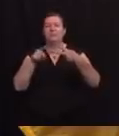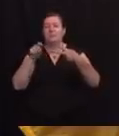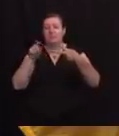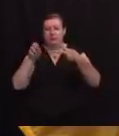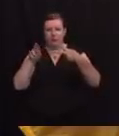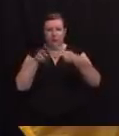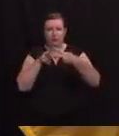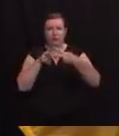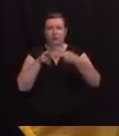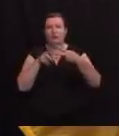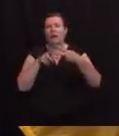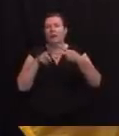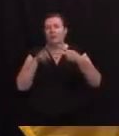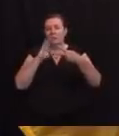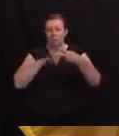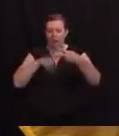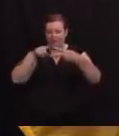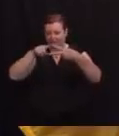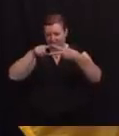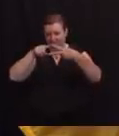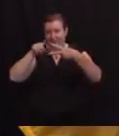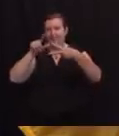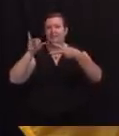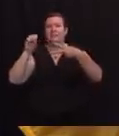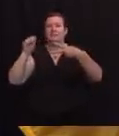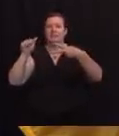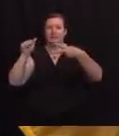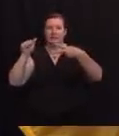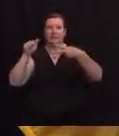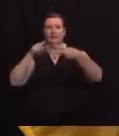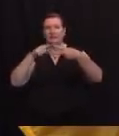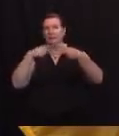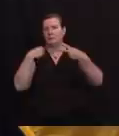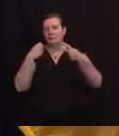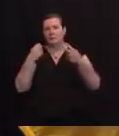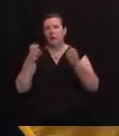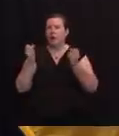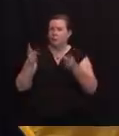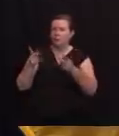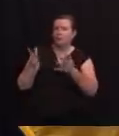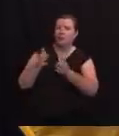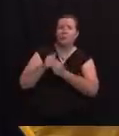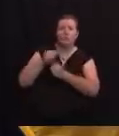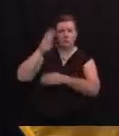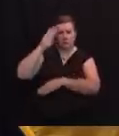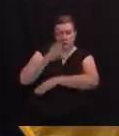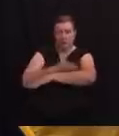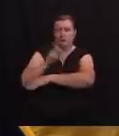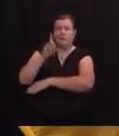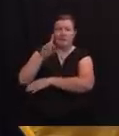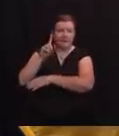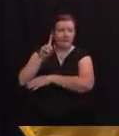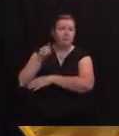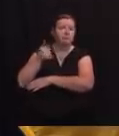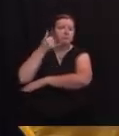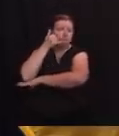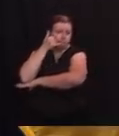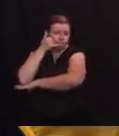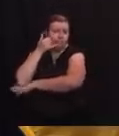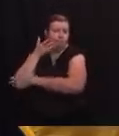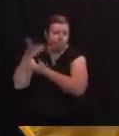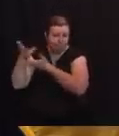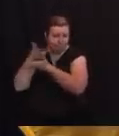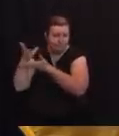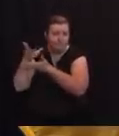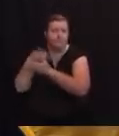great honor of speaking with David on Monday. He has planted his flag in his family's life in